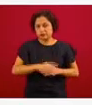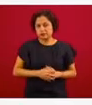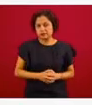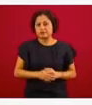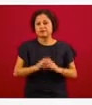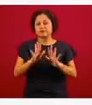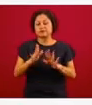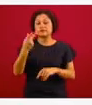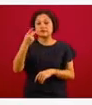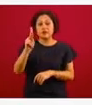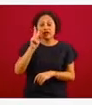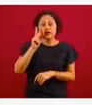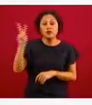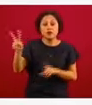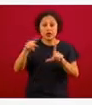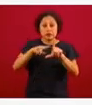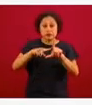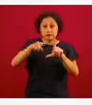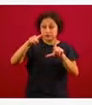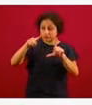to this day it hasn't